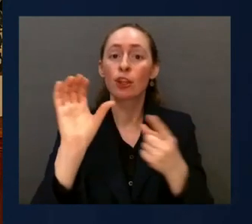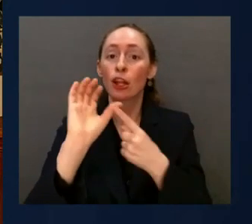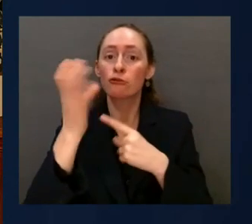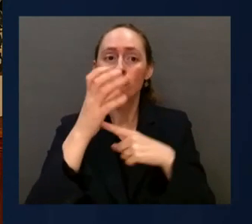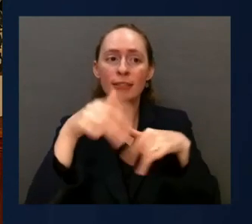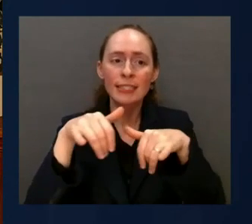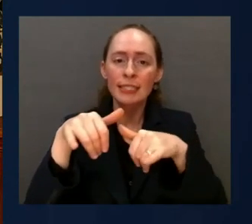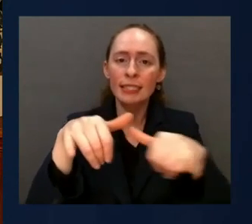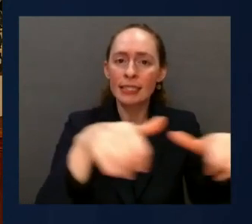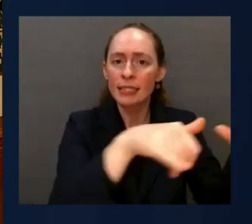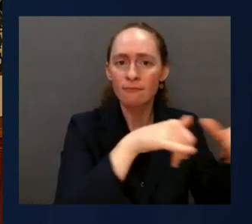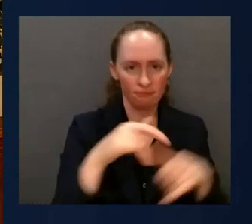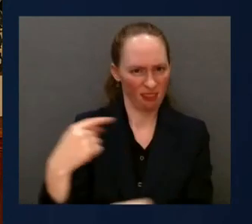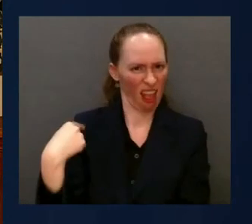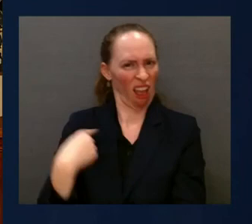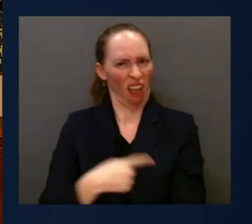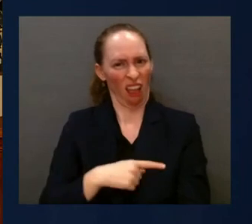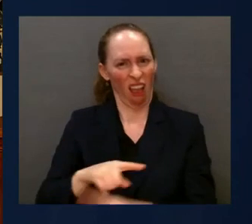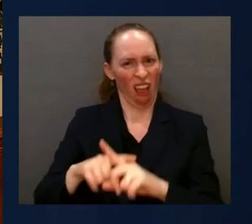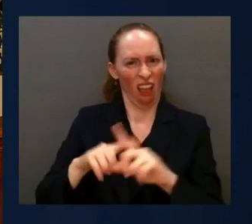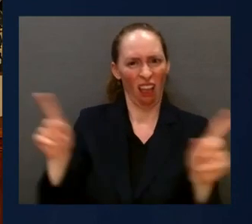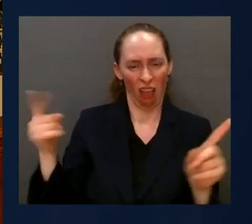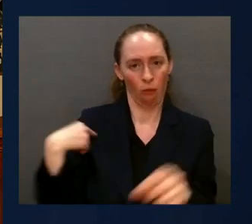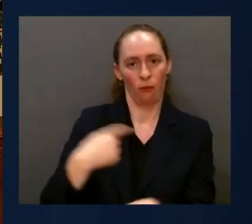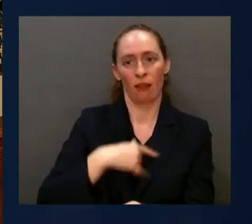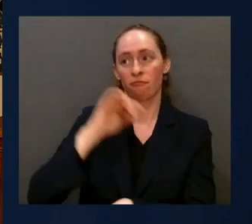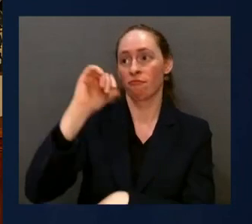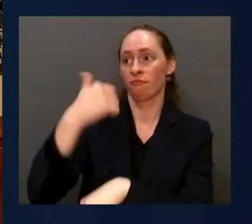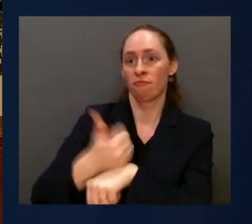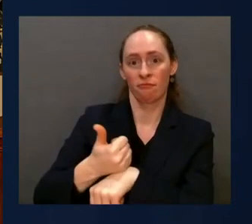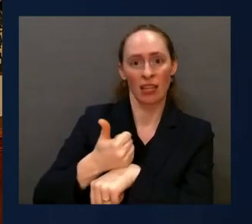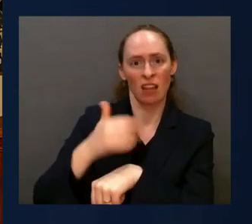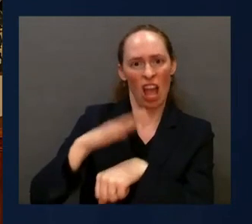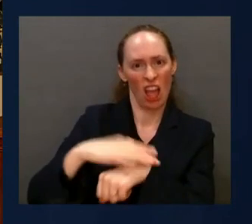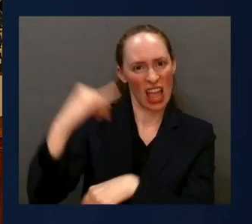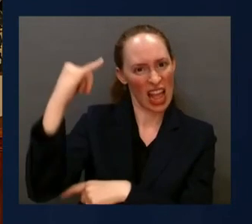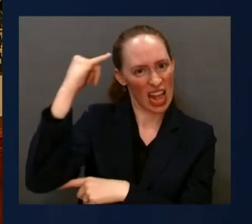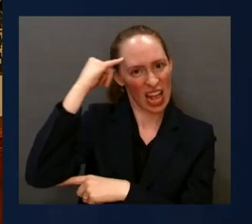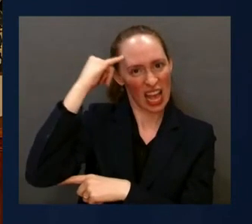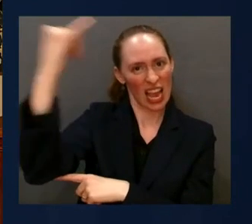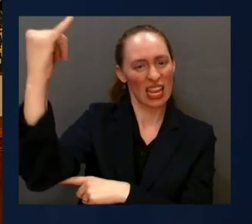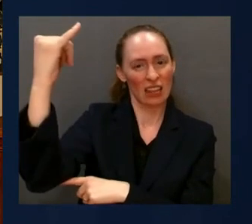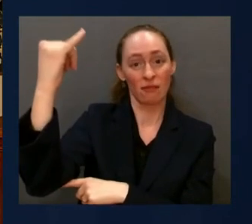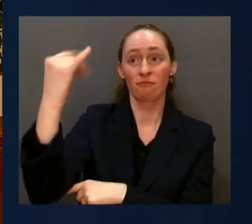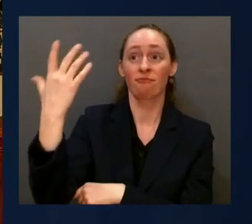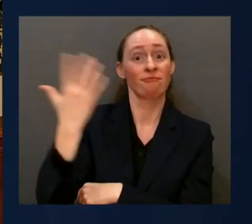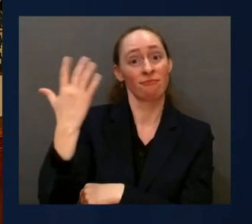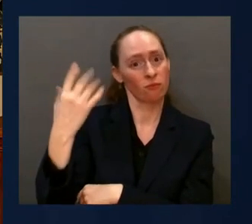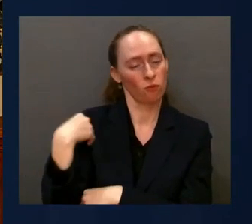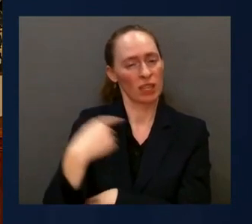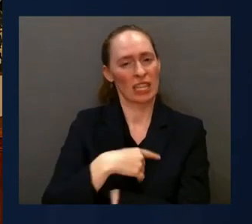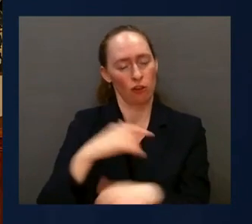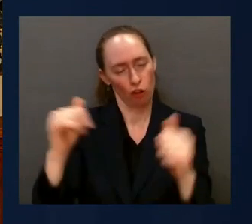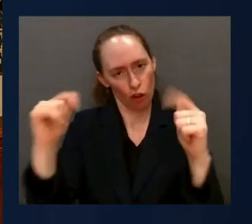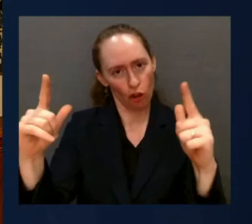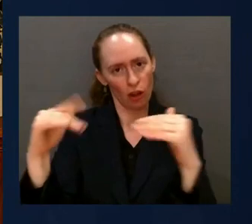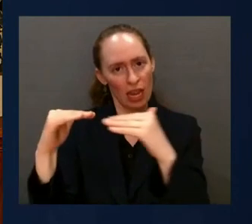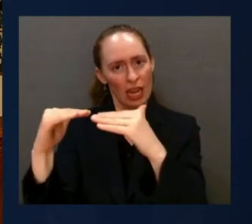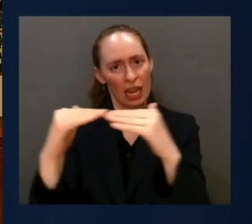of us, every one of us, is created equal in the image of God. A nation that stands as a beacon to the